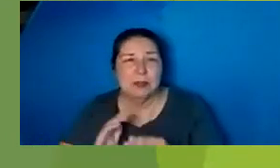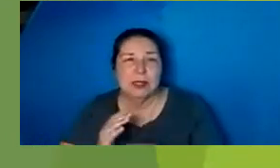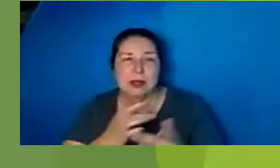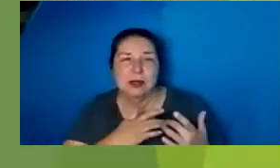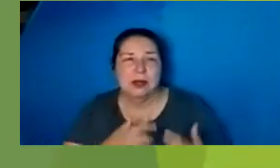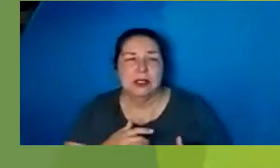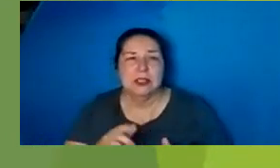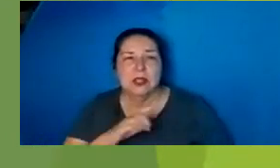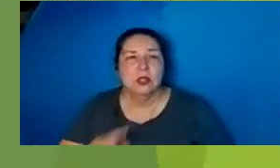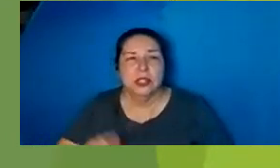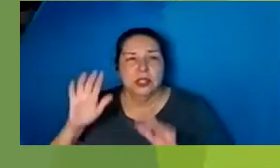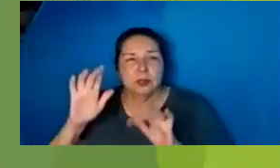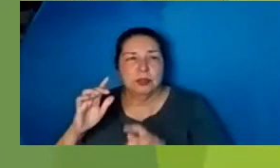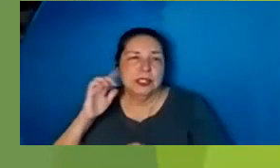mercy,